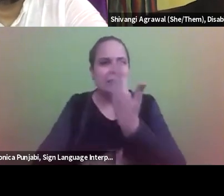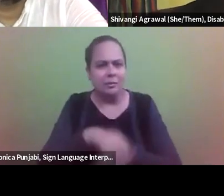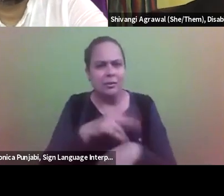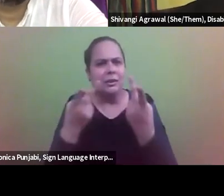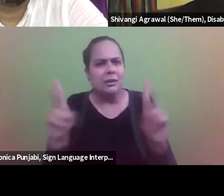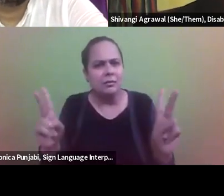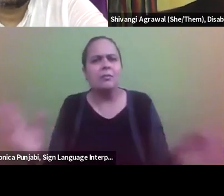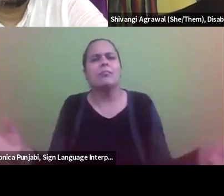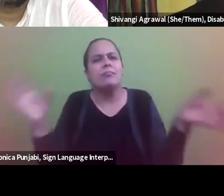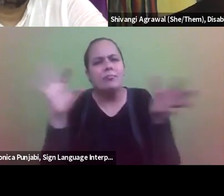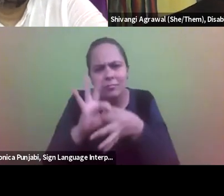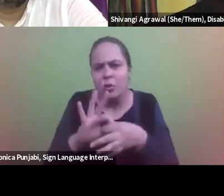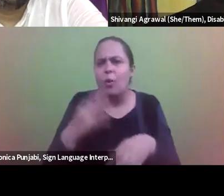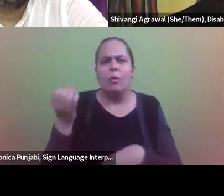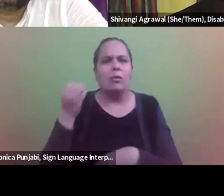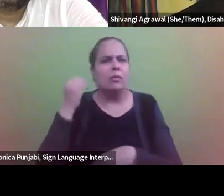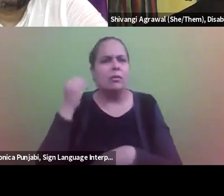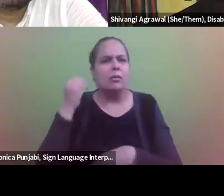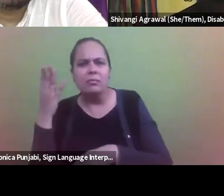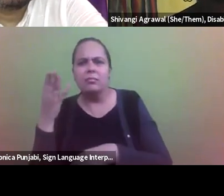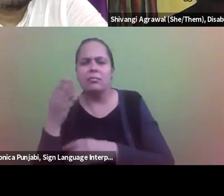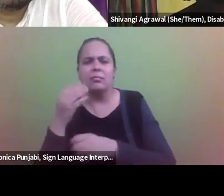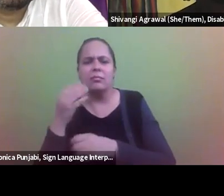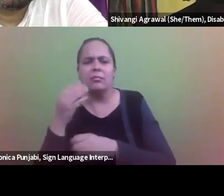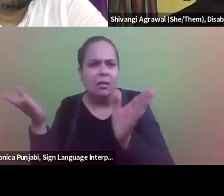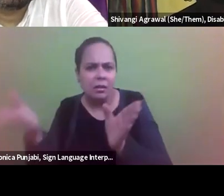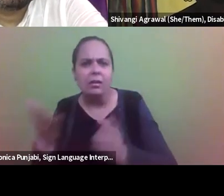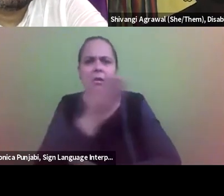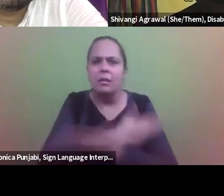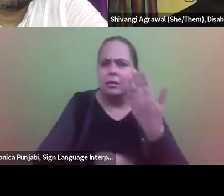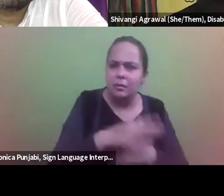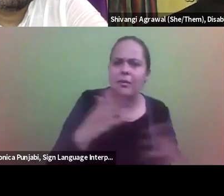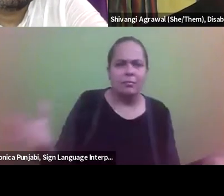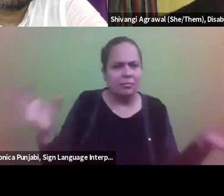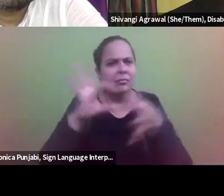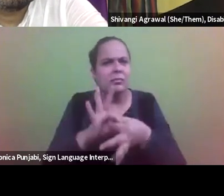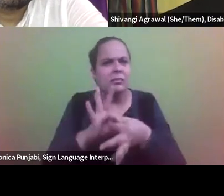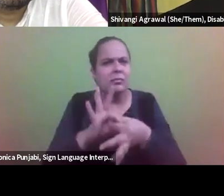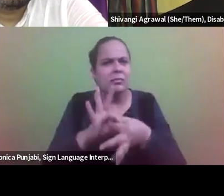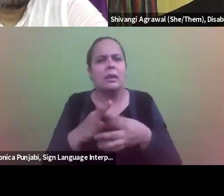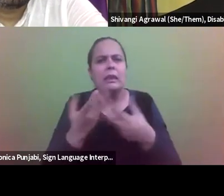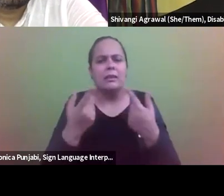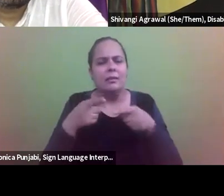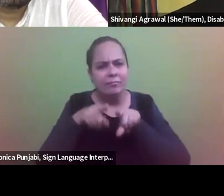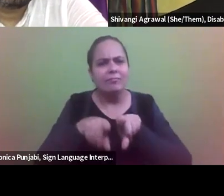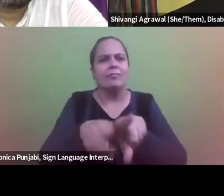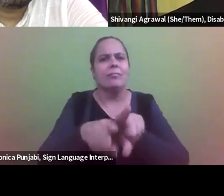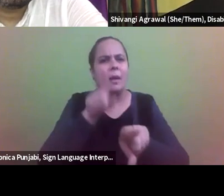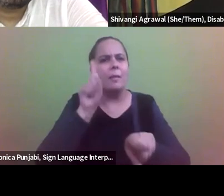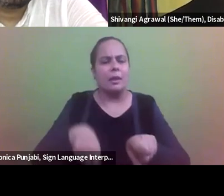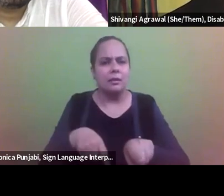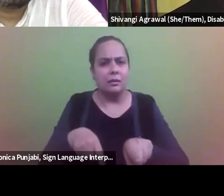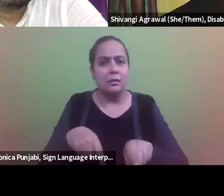for us to understand each other. And I think and that's also that starts from the beginning, right? Like